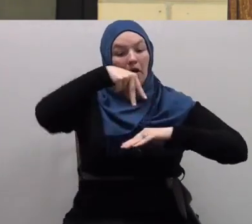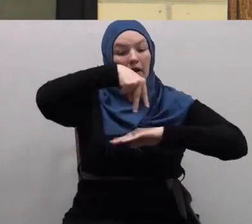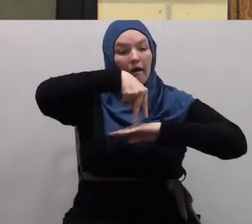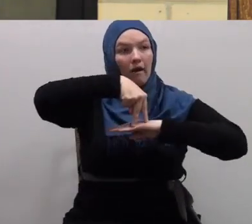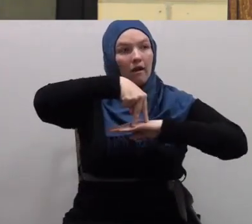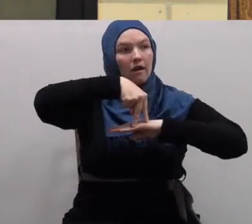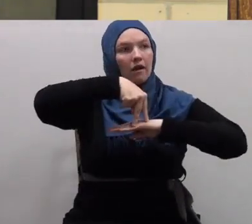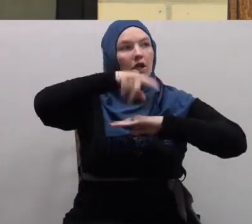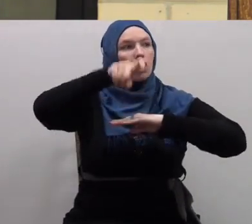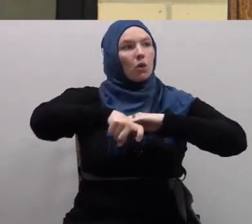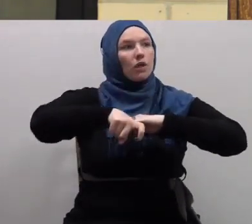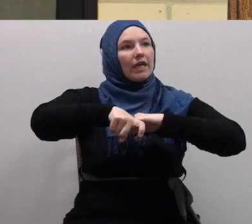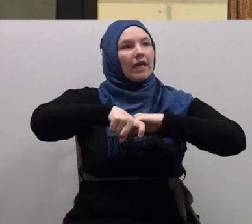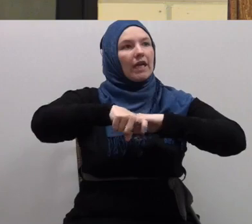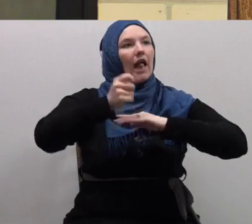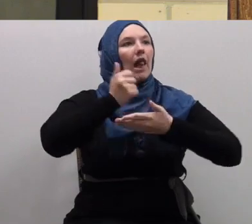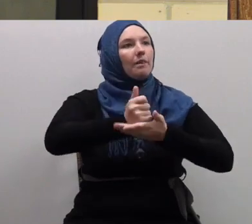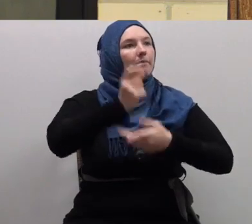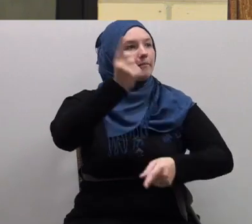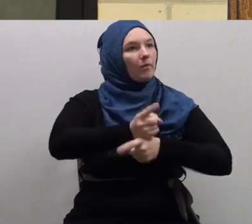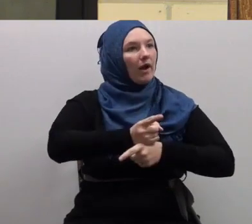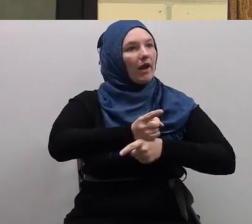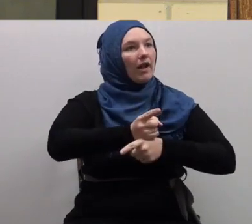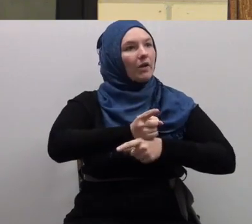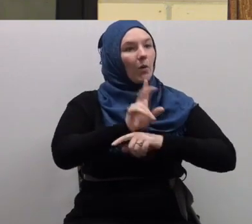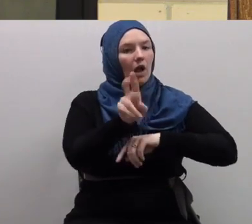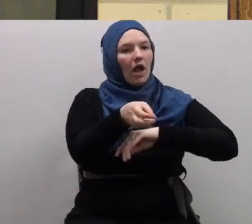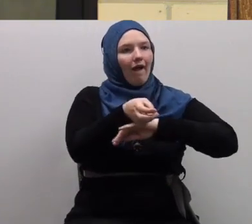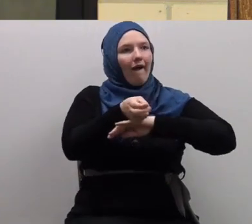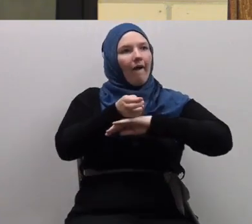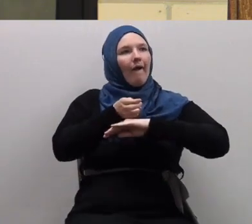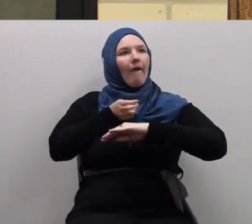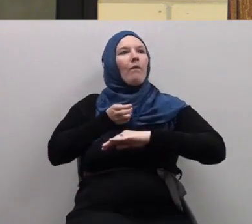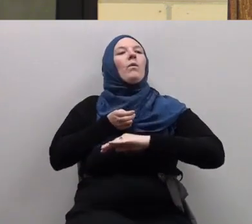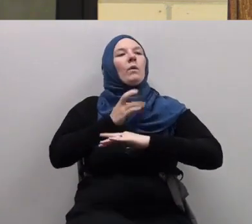you need the hook to keep you safe.